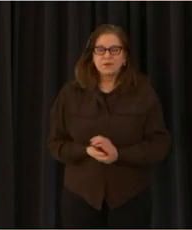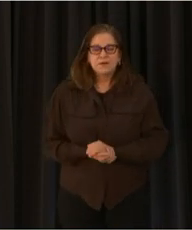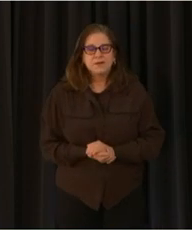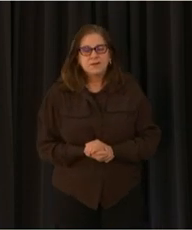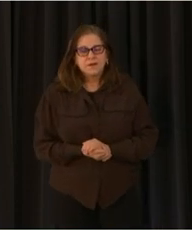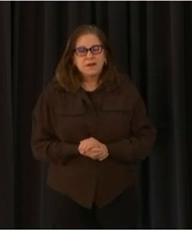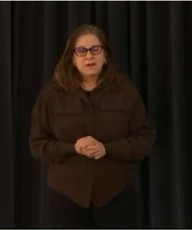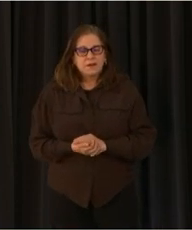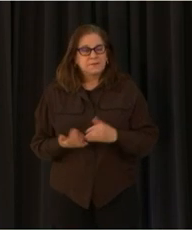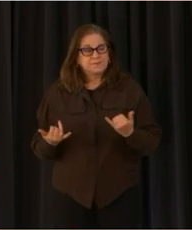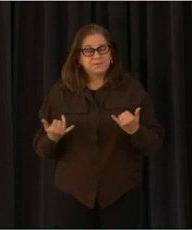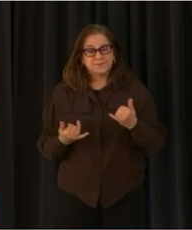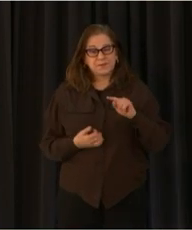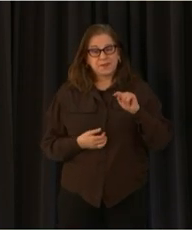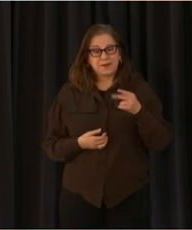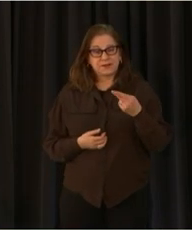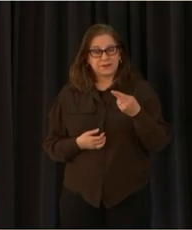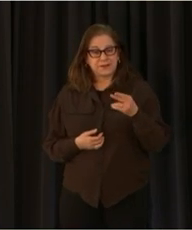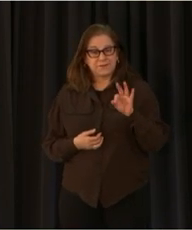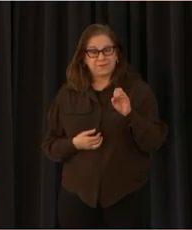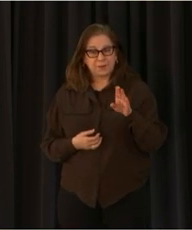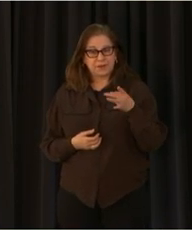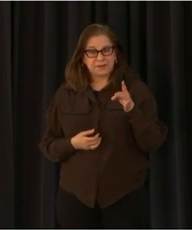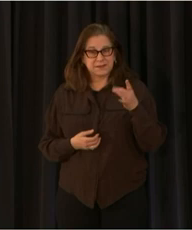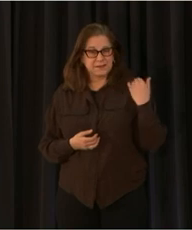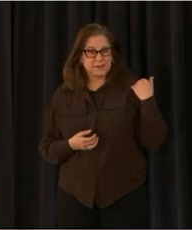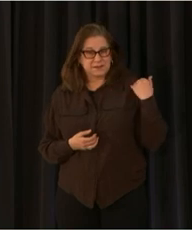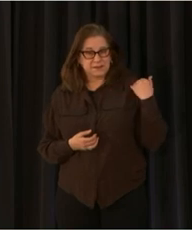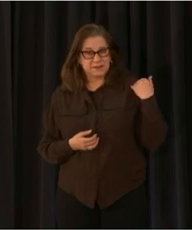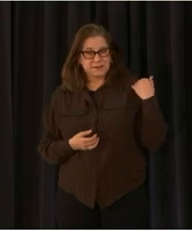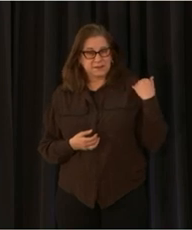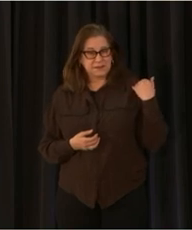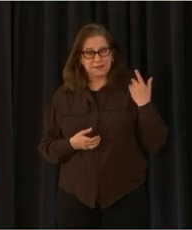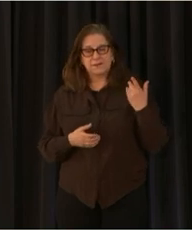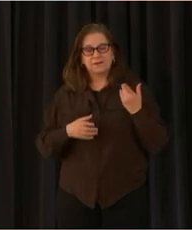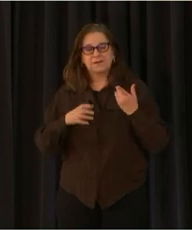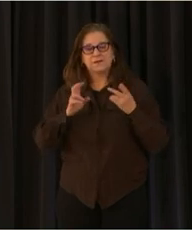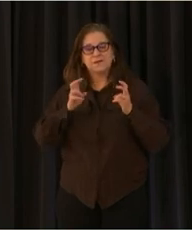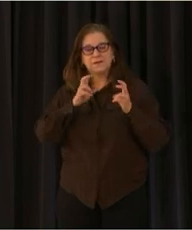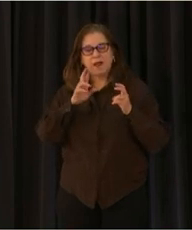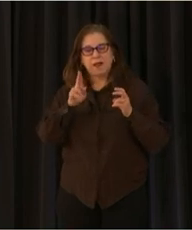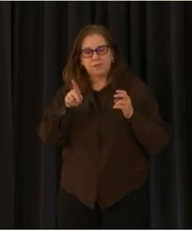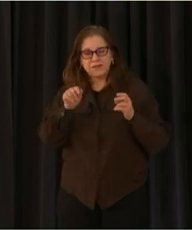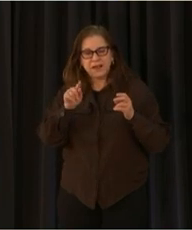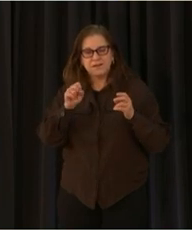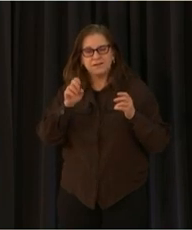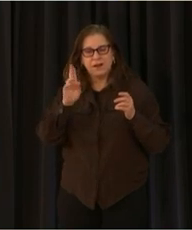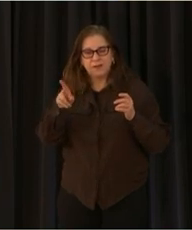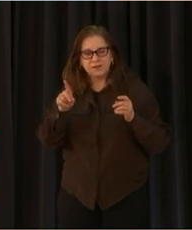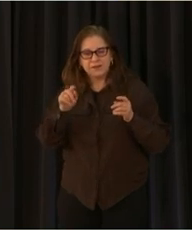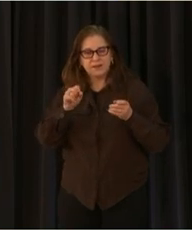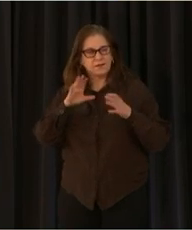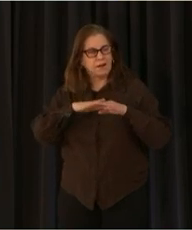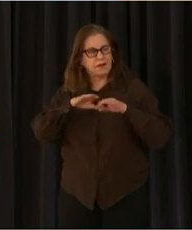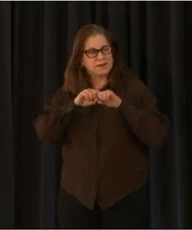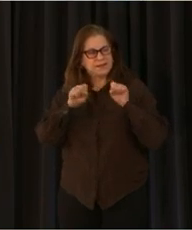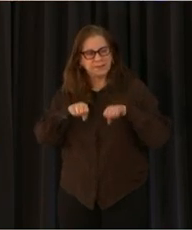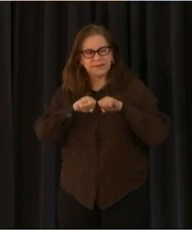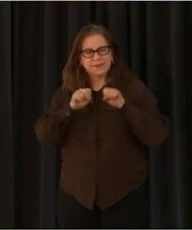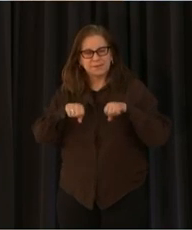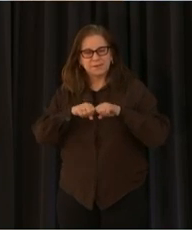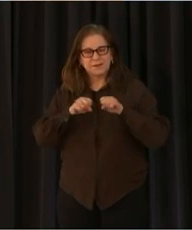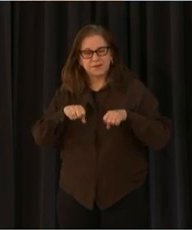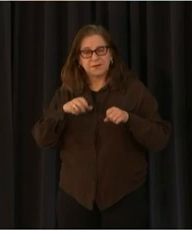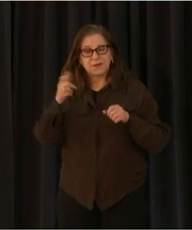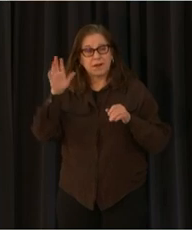February 18th, during our ongoing system updates of the Continued Assistance Act, the